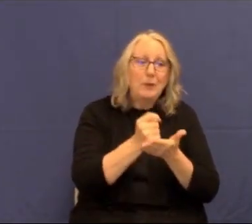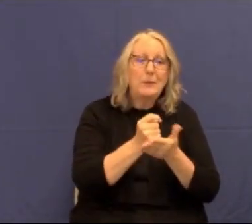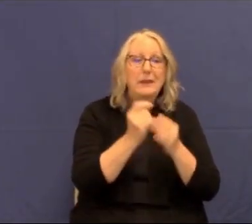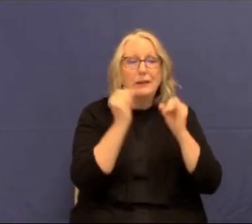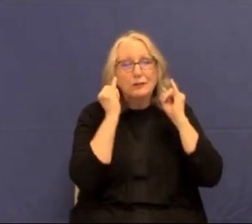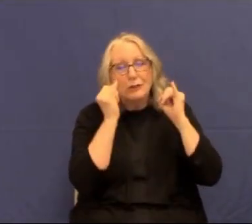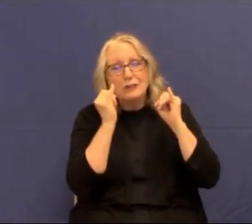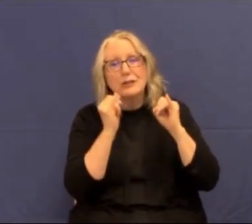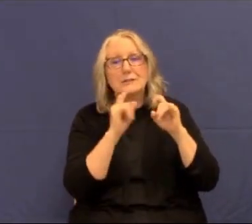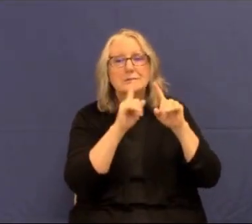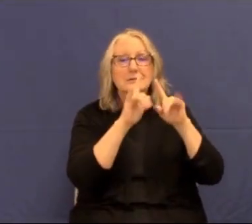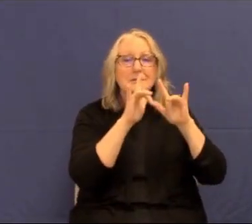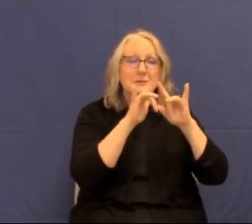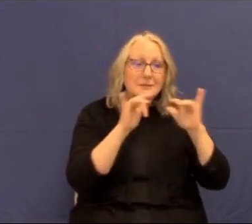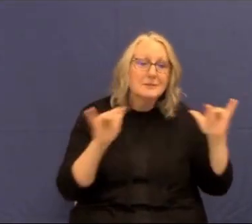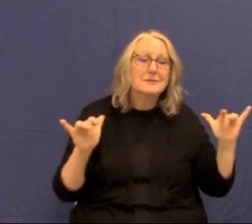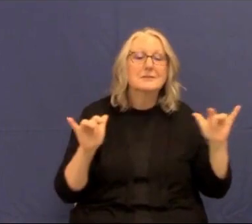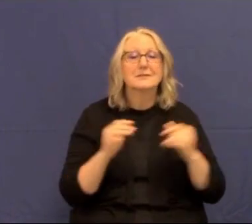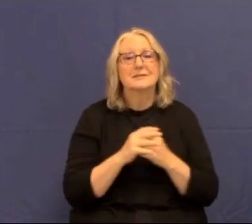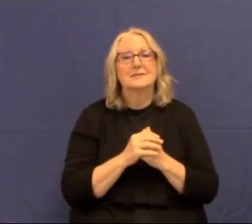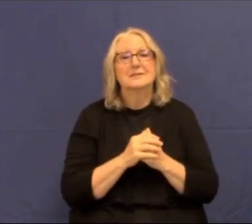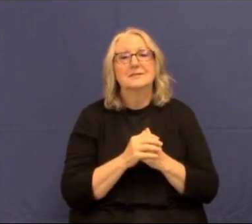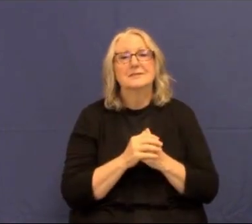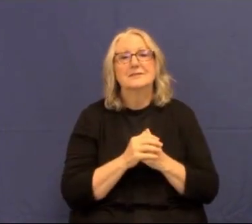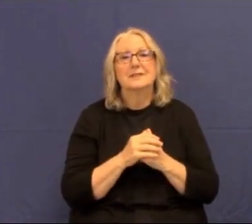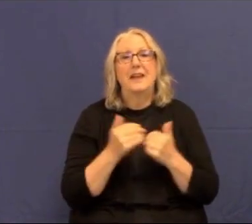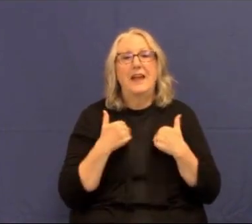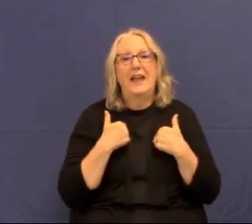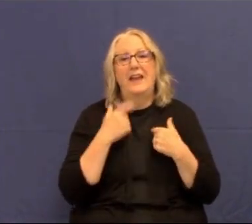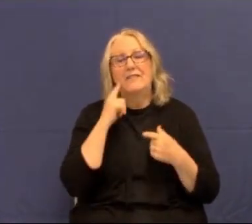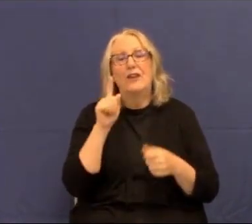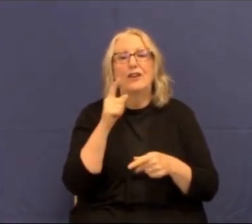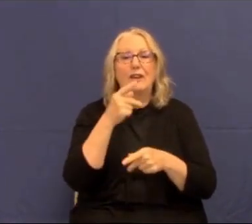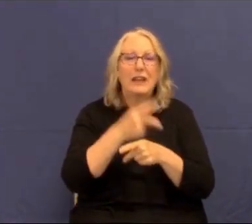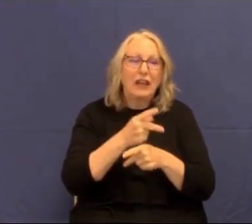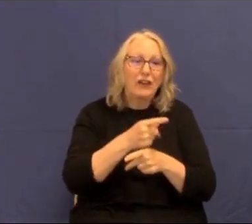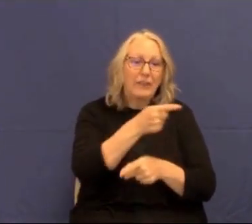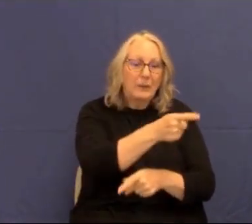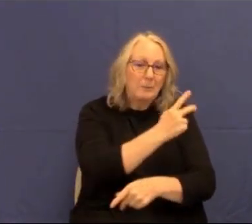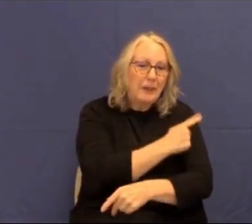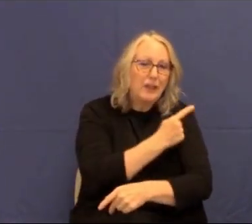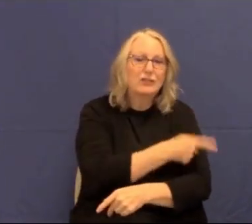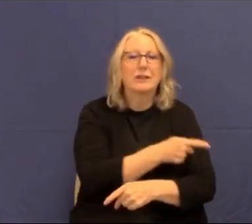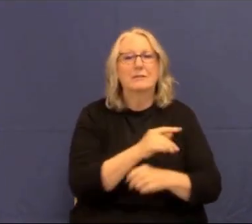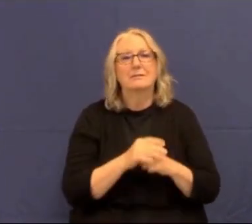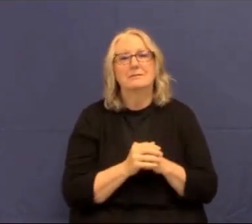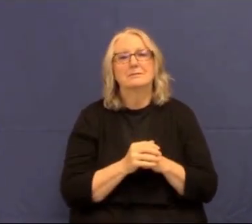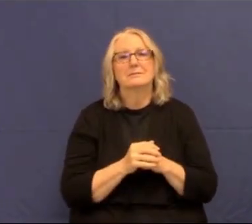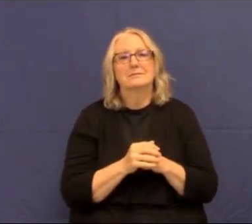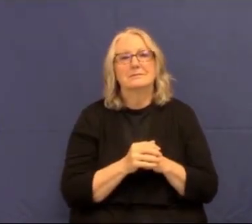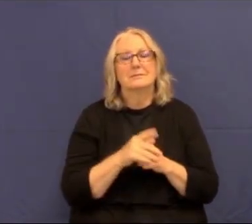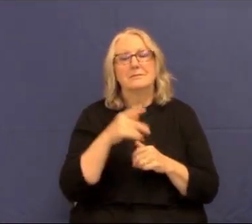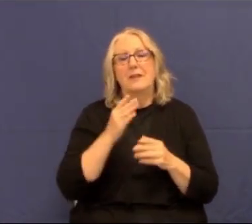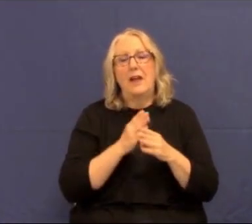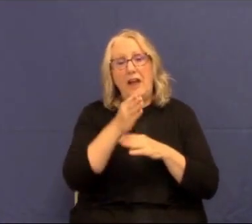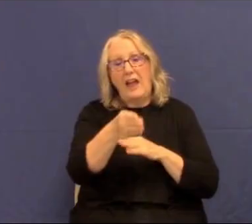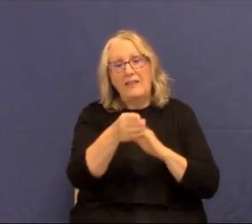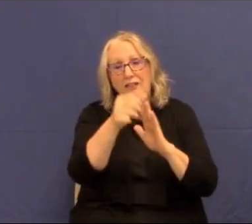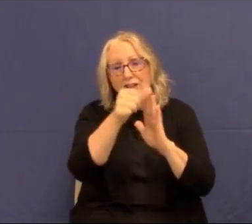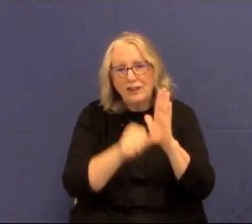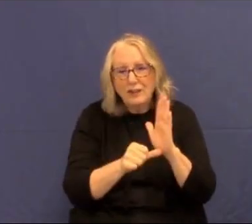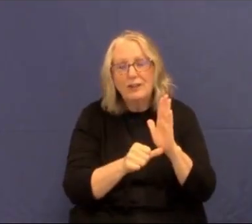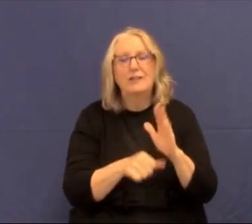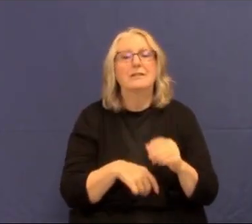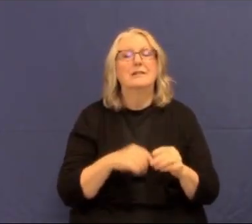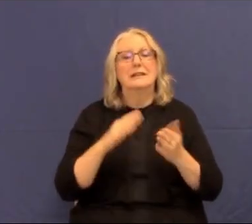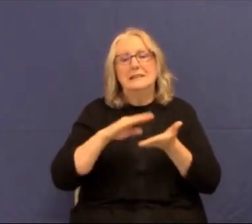like all the the therapies instructions, the instructions that we have for caring for that patient in the post-op phase, and